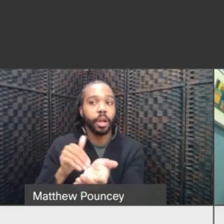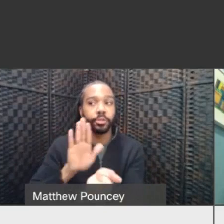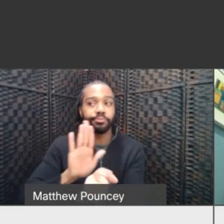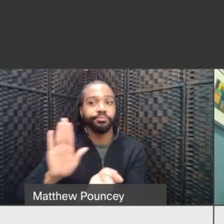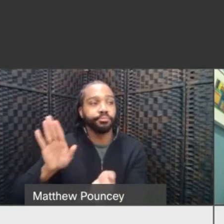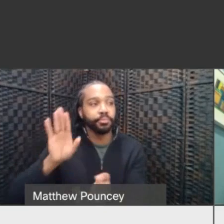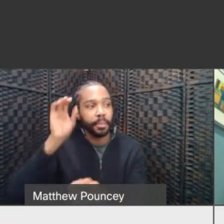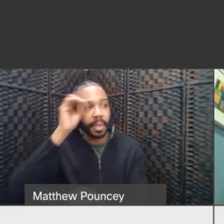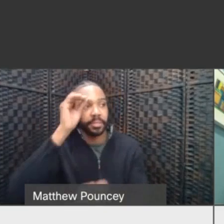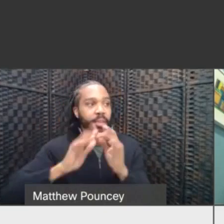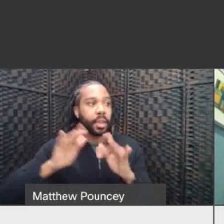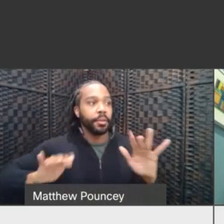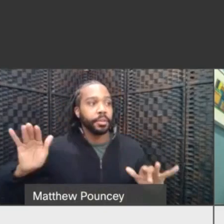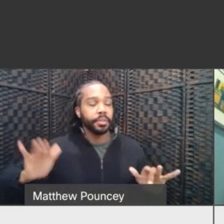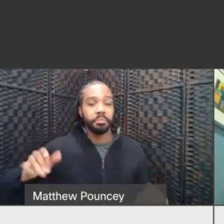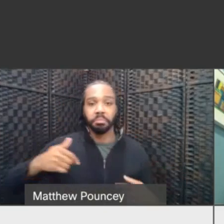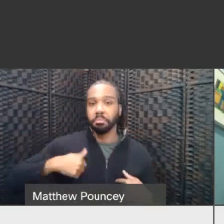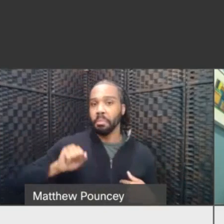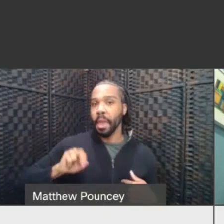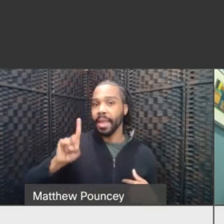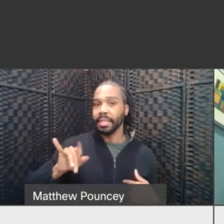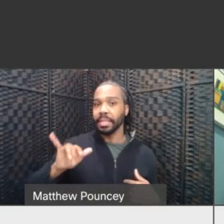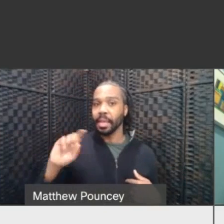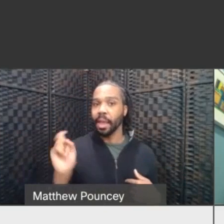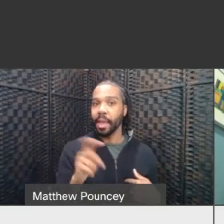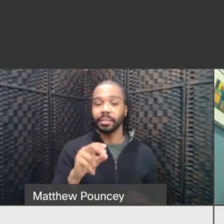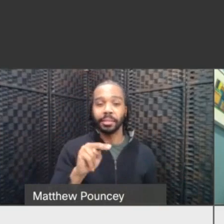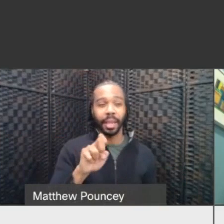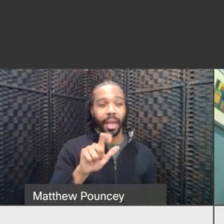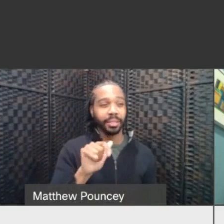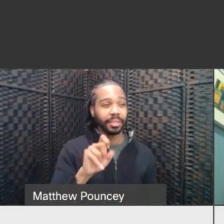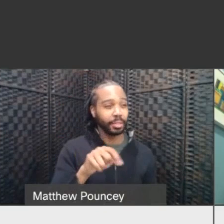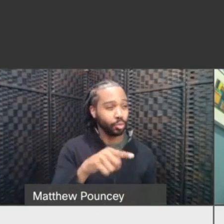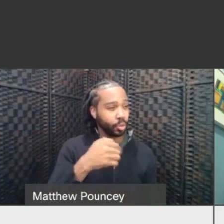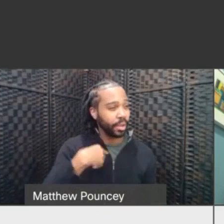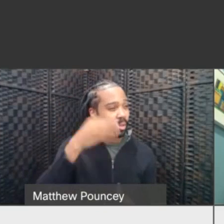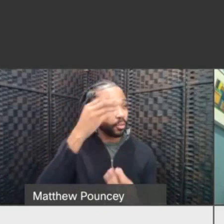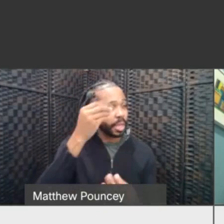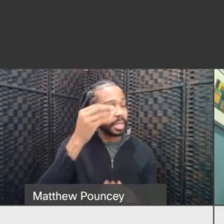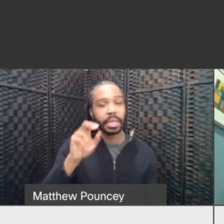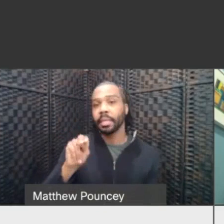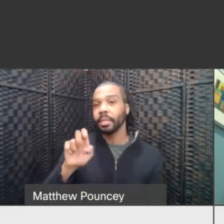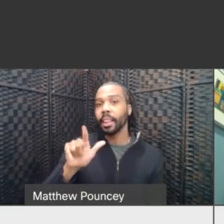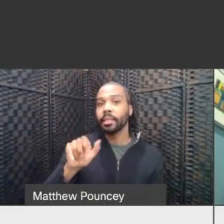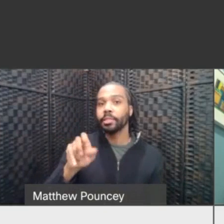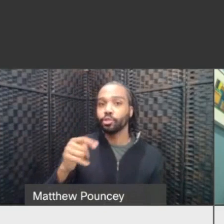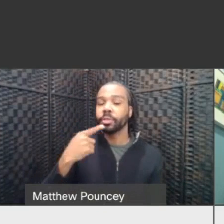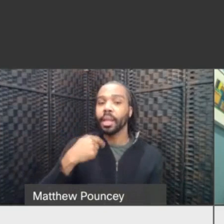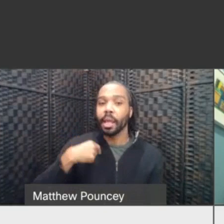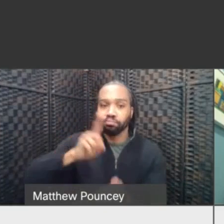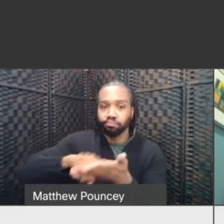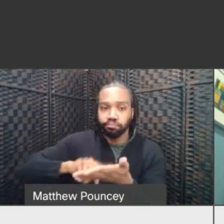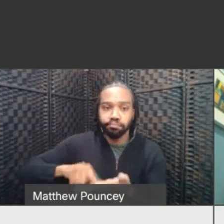Um, Nelson, do you know that? Because I thought the CDC site did address that. I'm gonna see if I can find the link and post it in the chat.